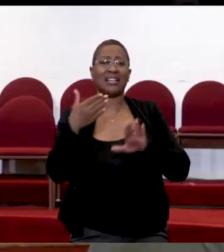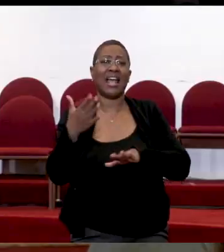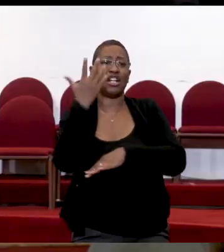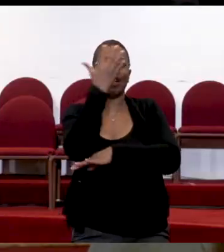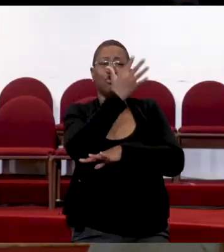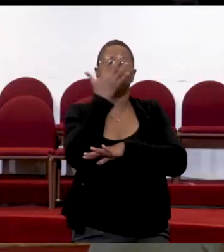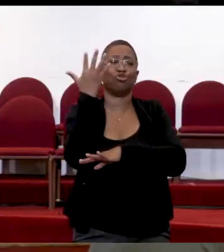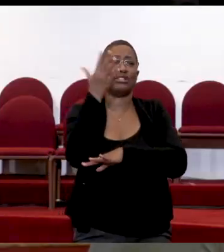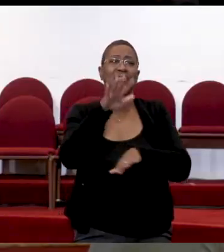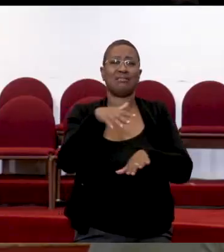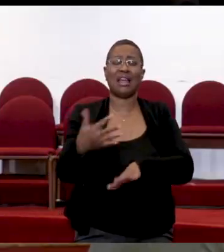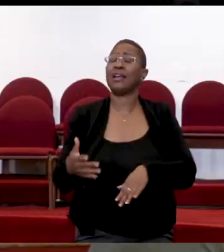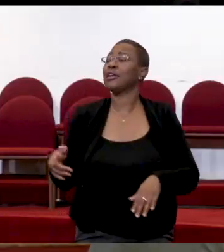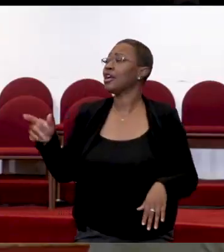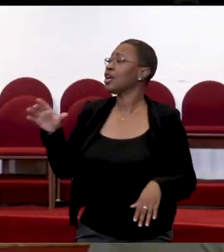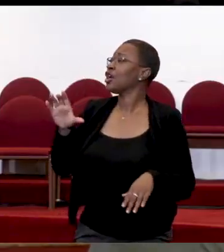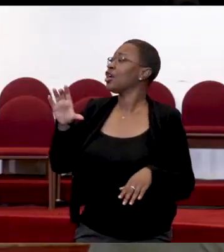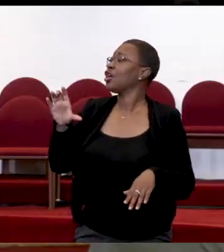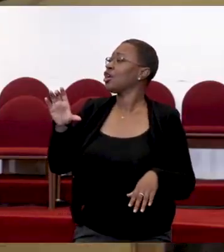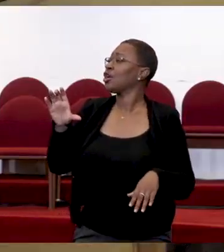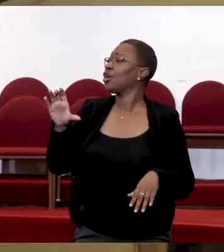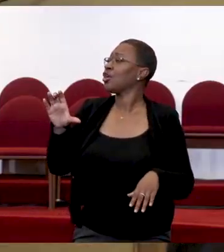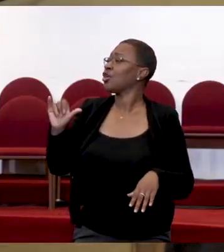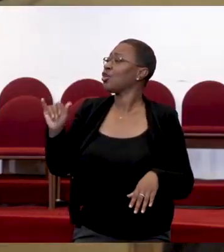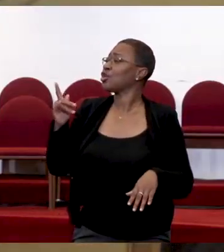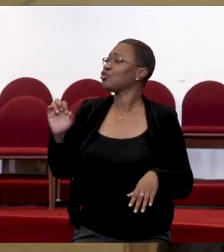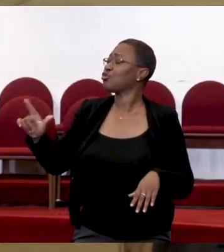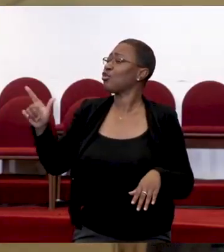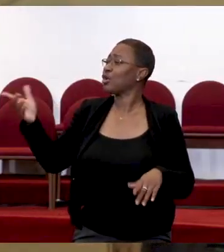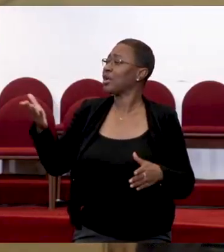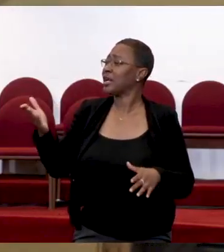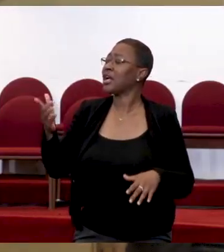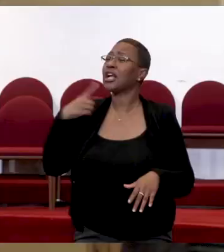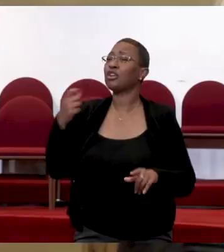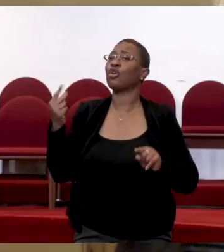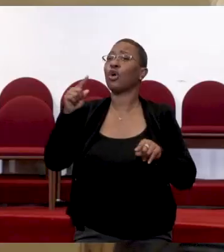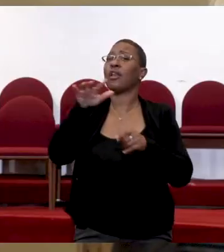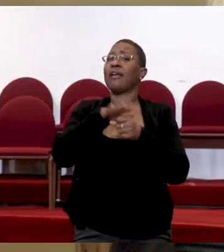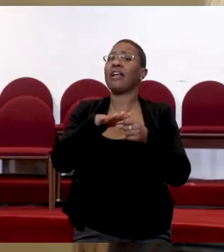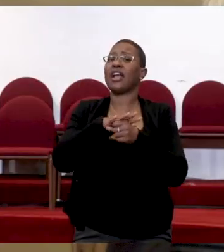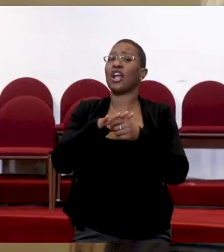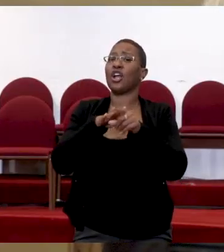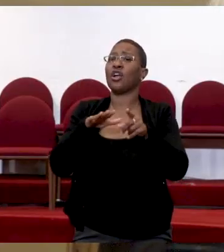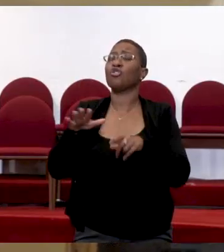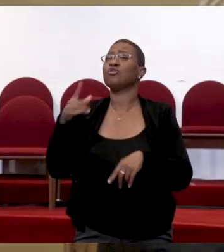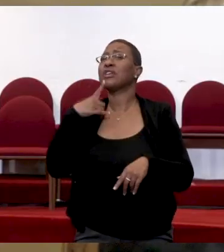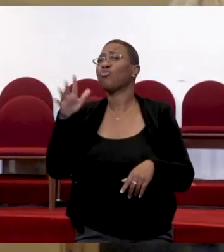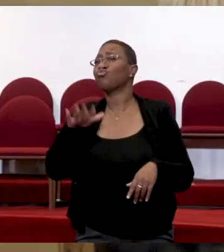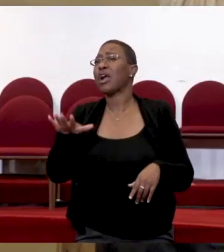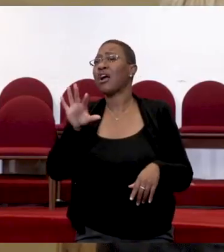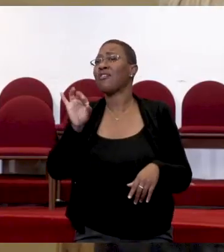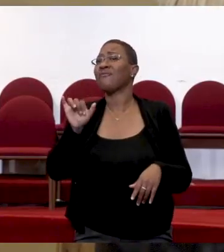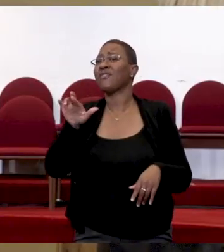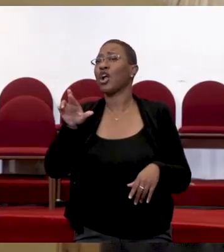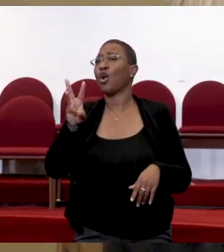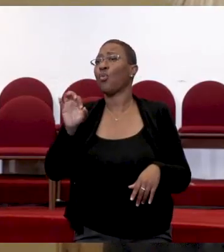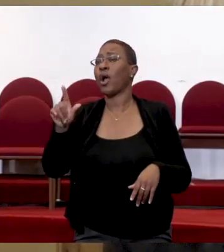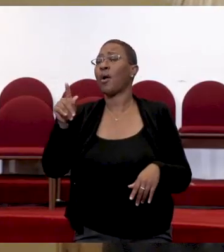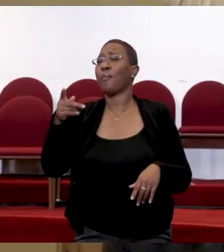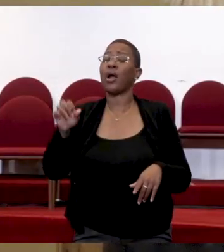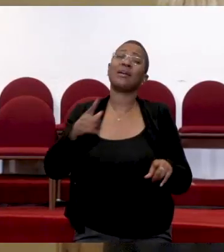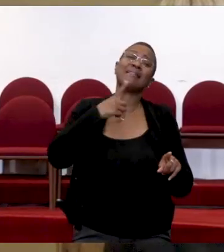here? So, Crystal, can we get out and look at the trees around Farwell Park? Yes, up and down the